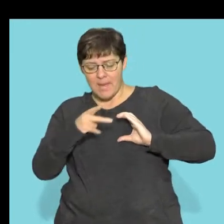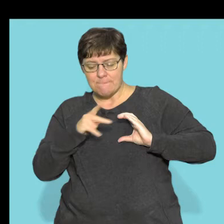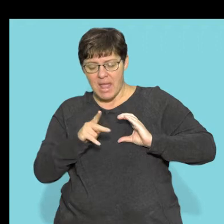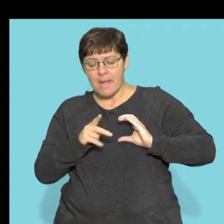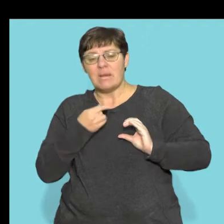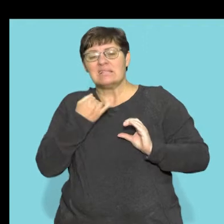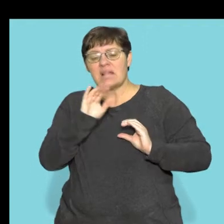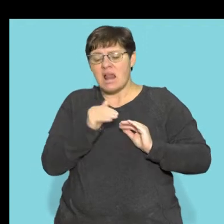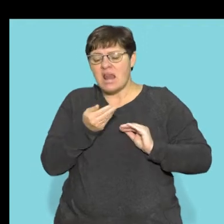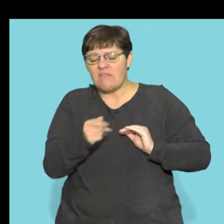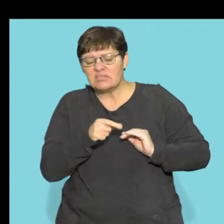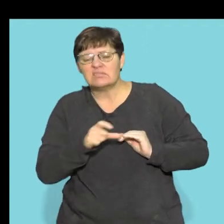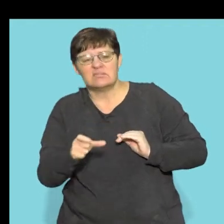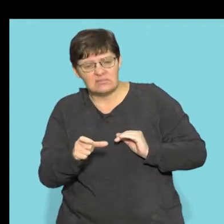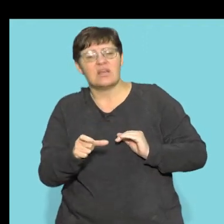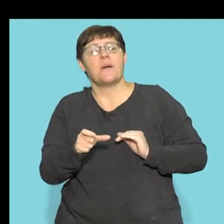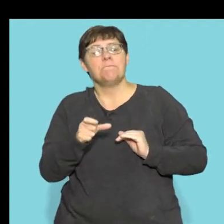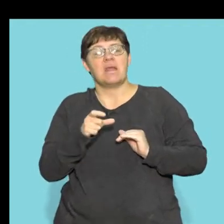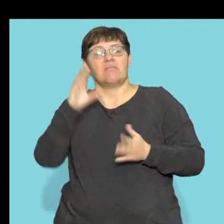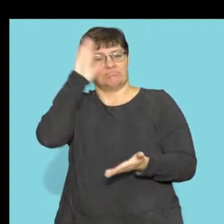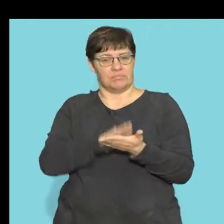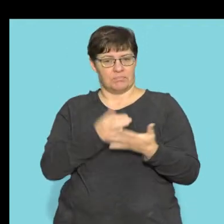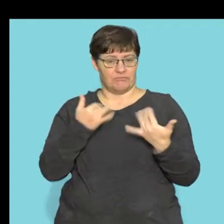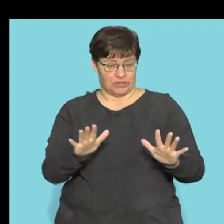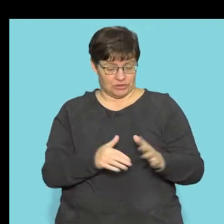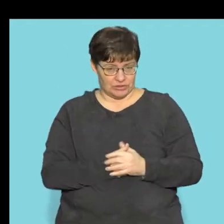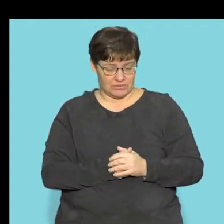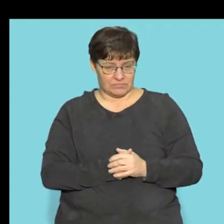about. Now, two ways to calculate it. The first